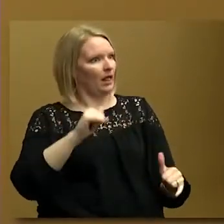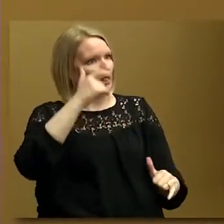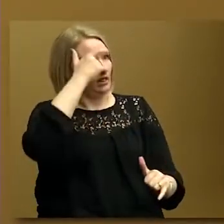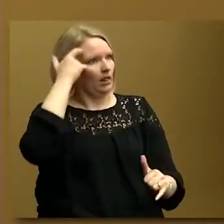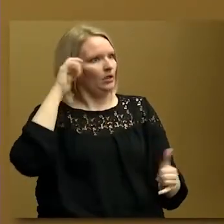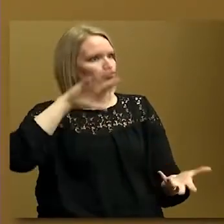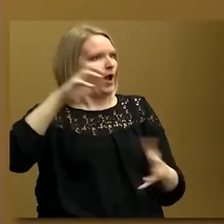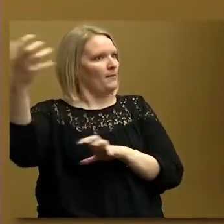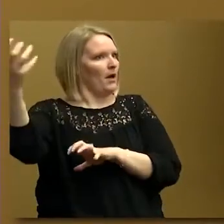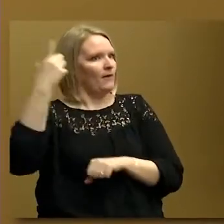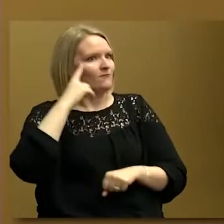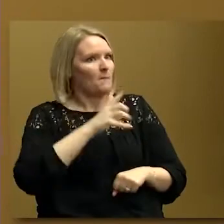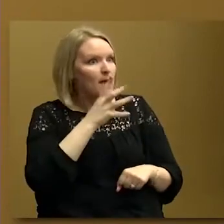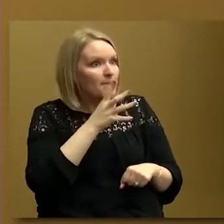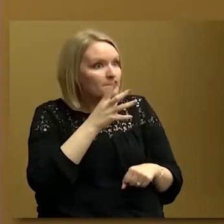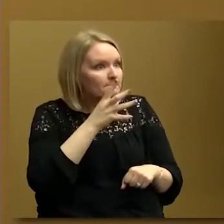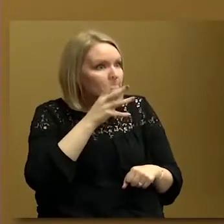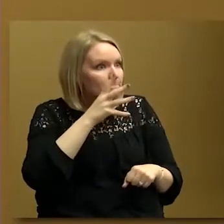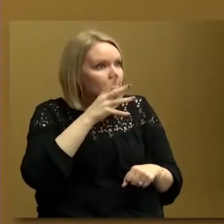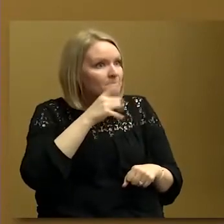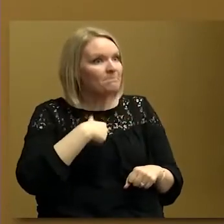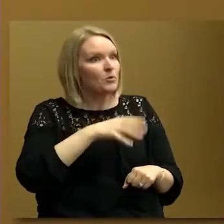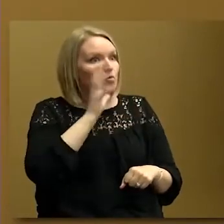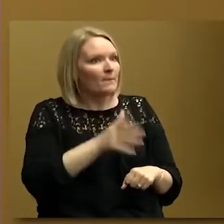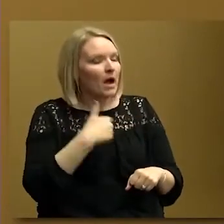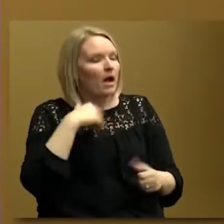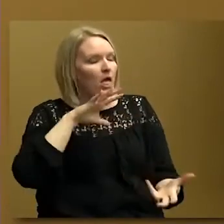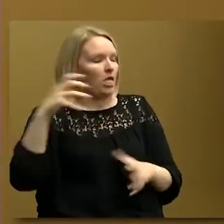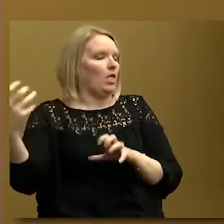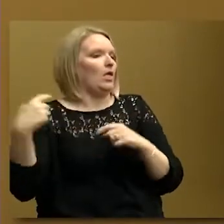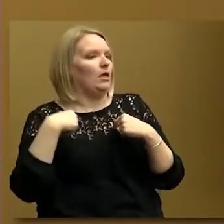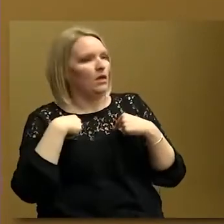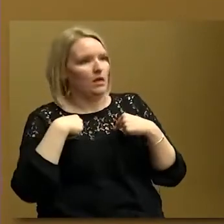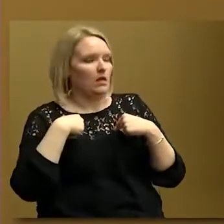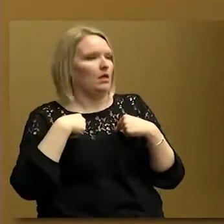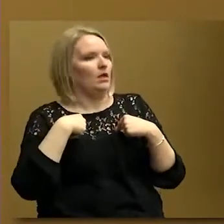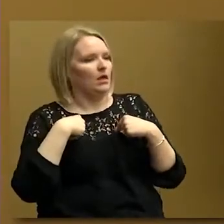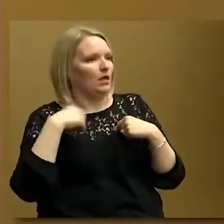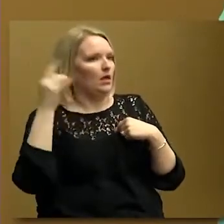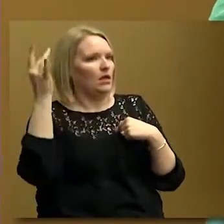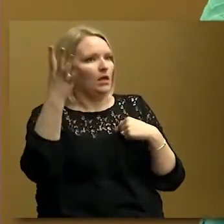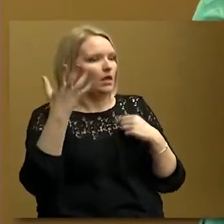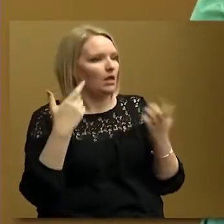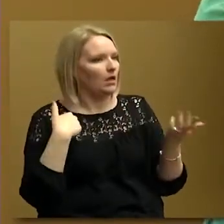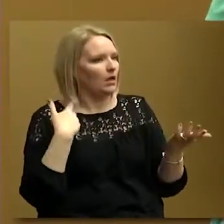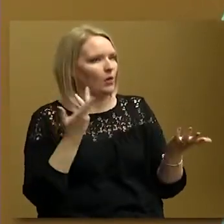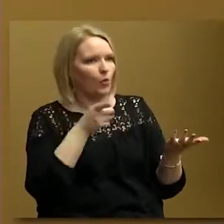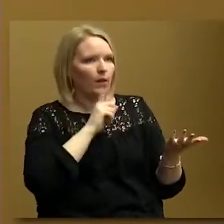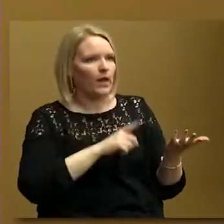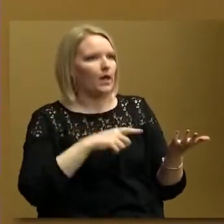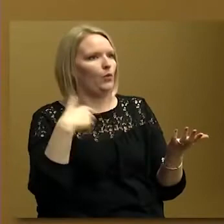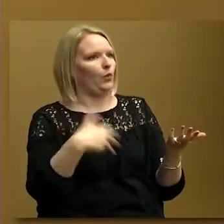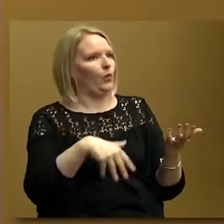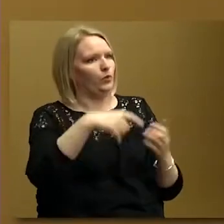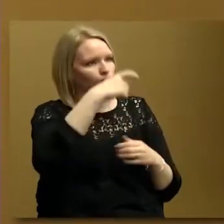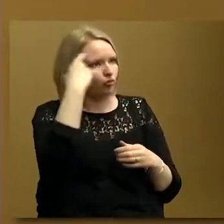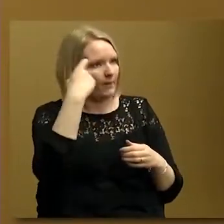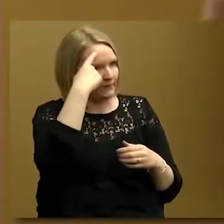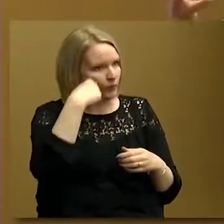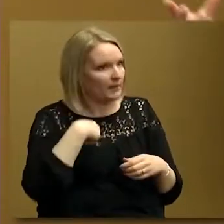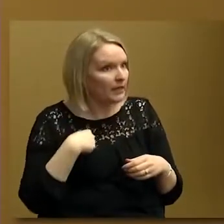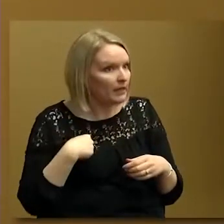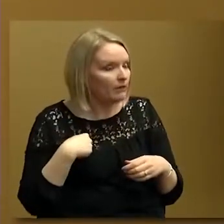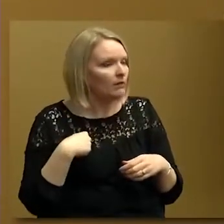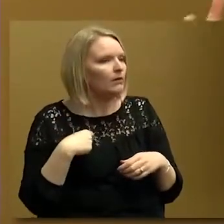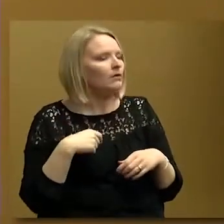mama, for me as his grandmother. As much experience as I've had, it was traumatic. And then